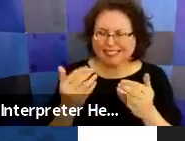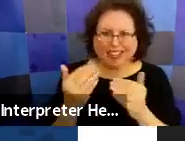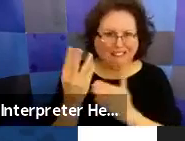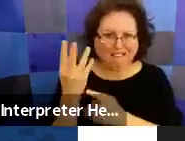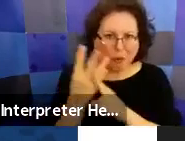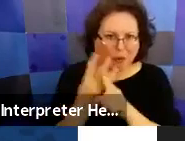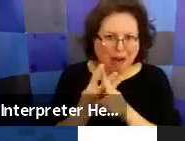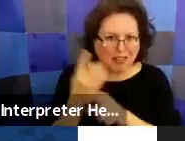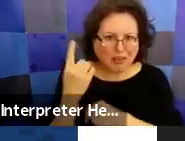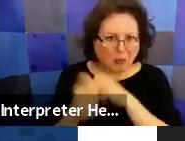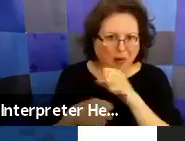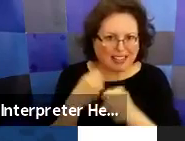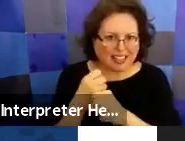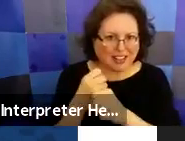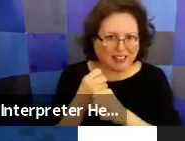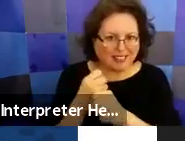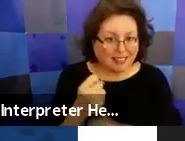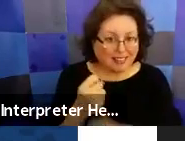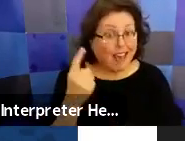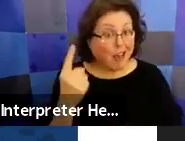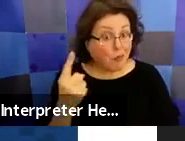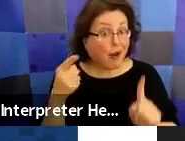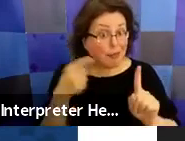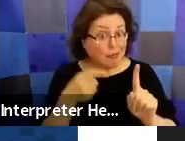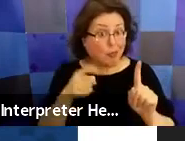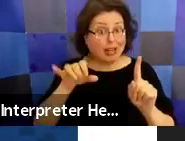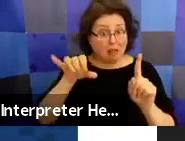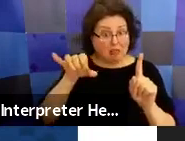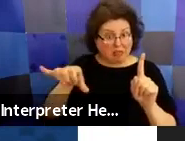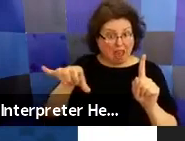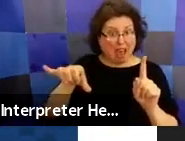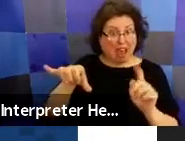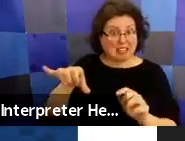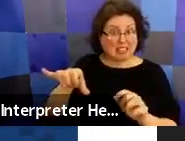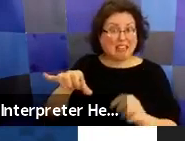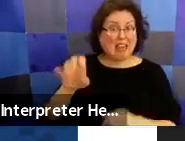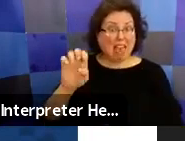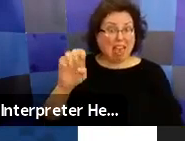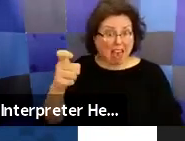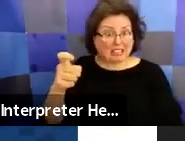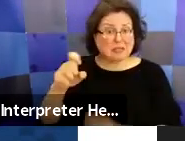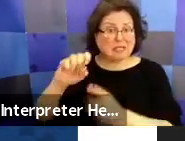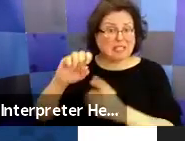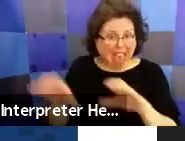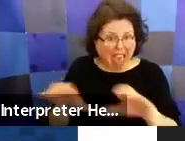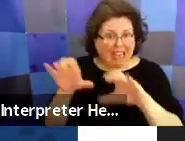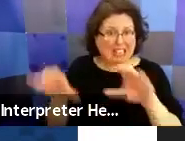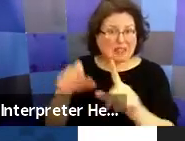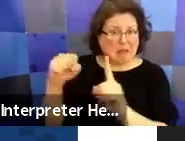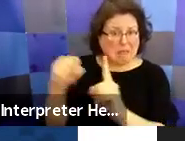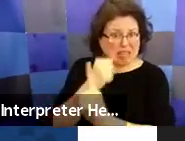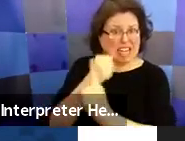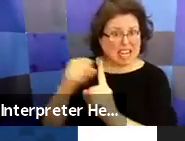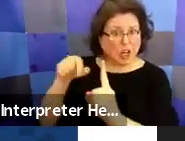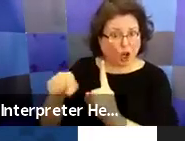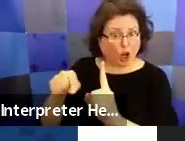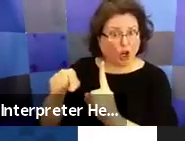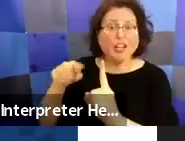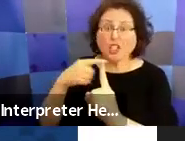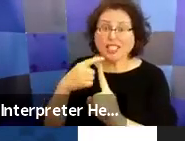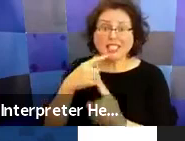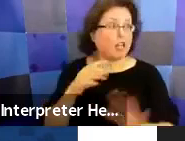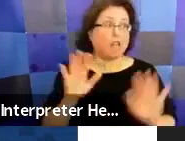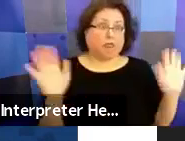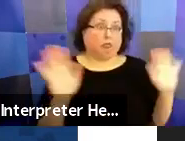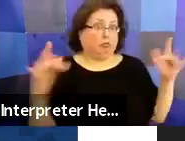year. At one point, when he was actively beating her, she refused to call the police and a neighbor called